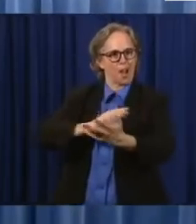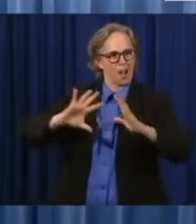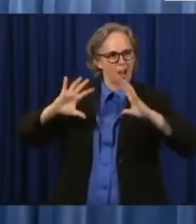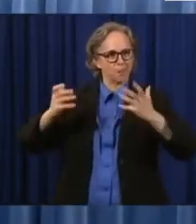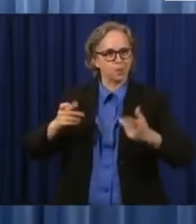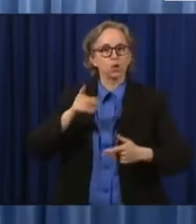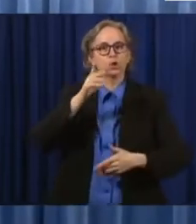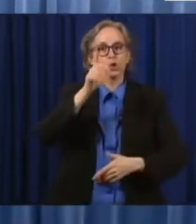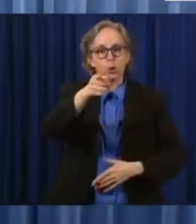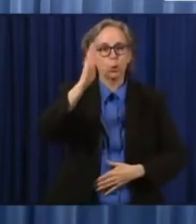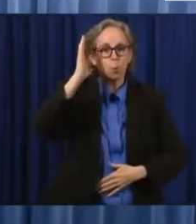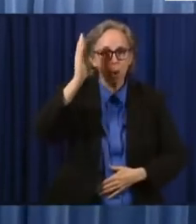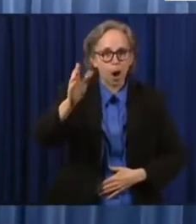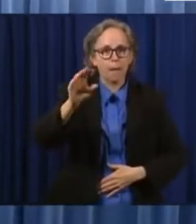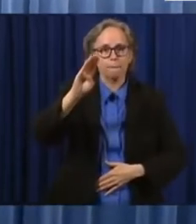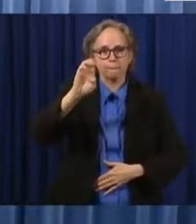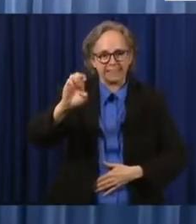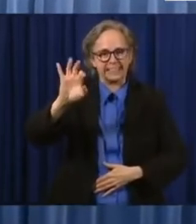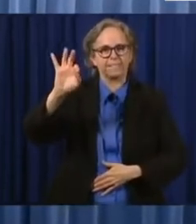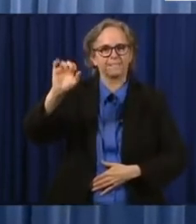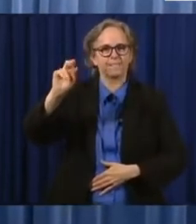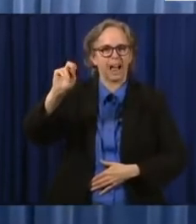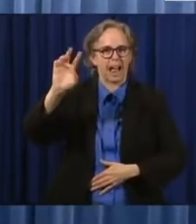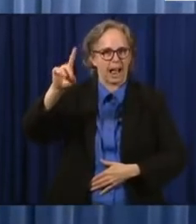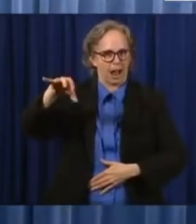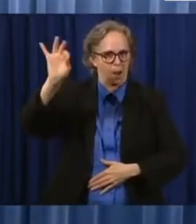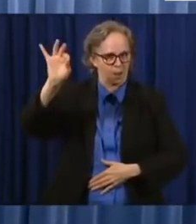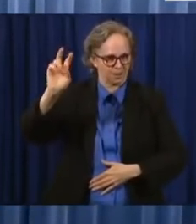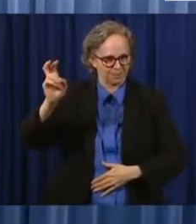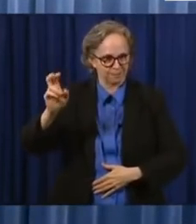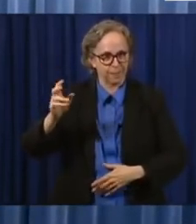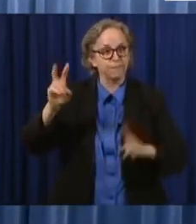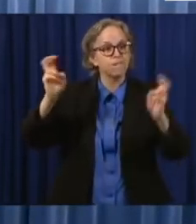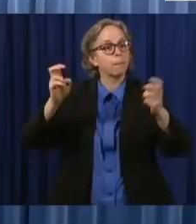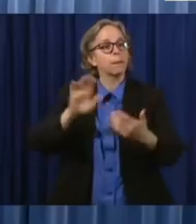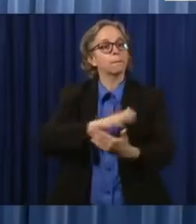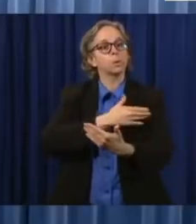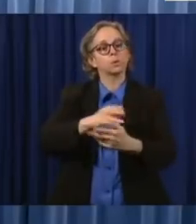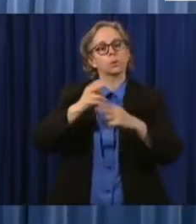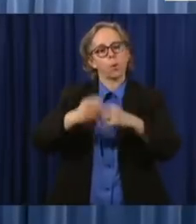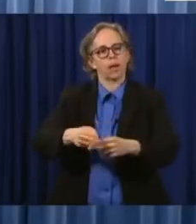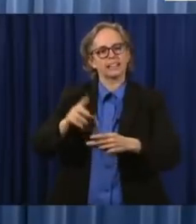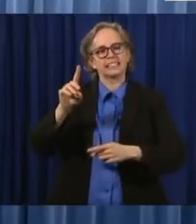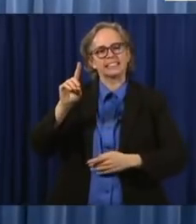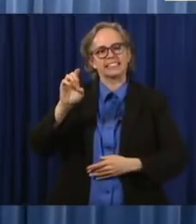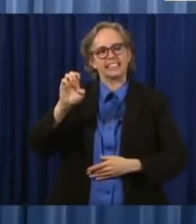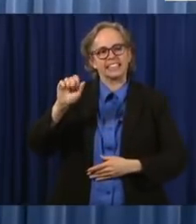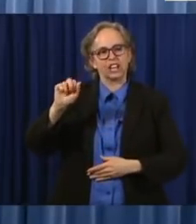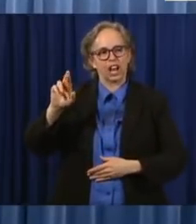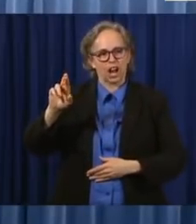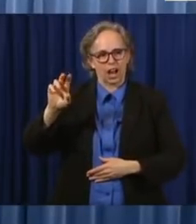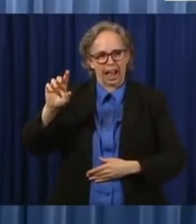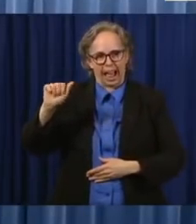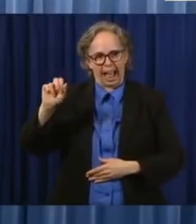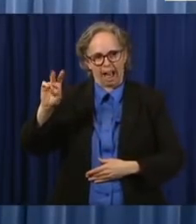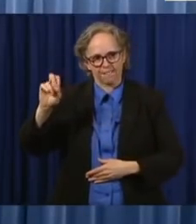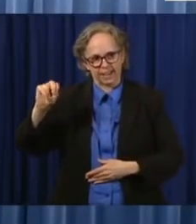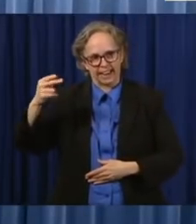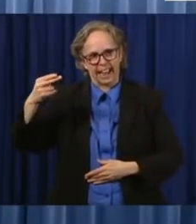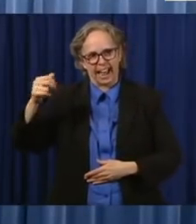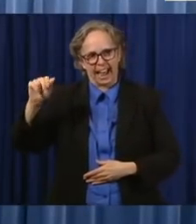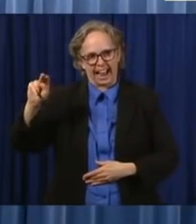Found," a song in the musical Dear Evan Hansen. This was played during Bowling Green's virtual celebration for